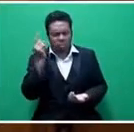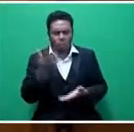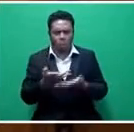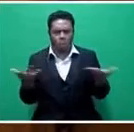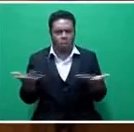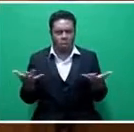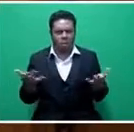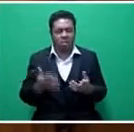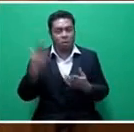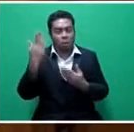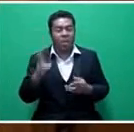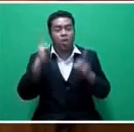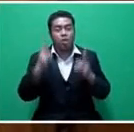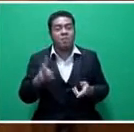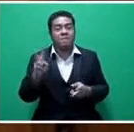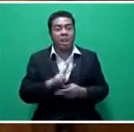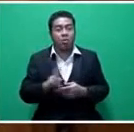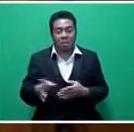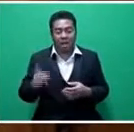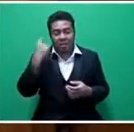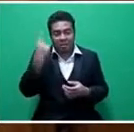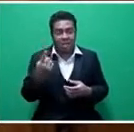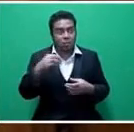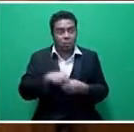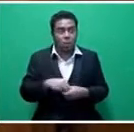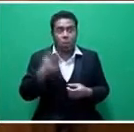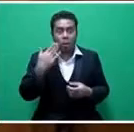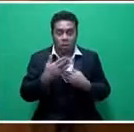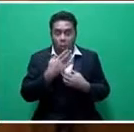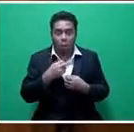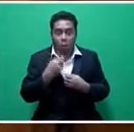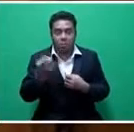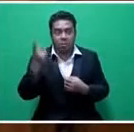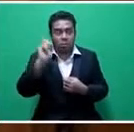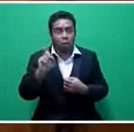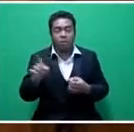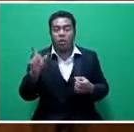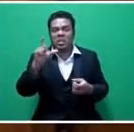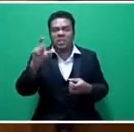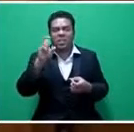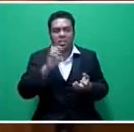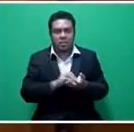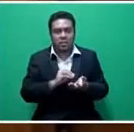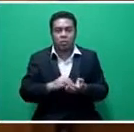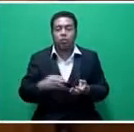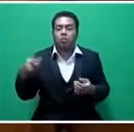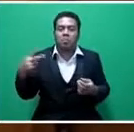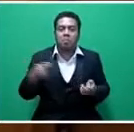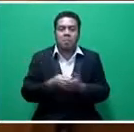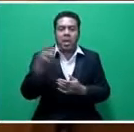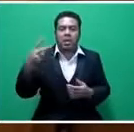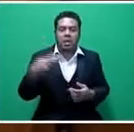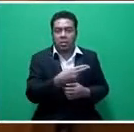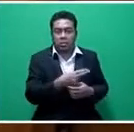where Honourable Prasad's human values, understanding and compassion were when he openly called for civil servants to get a pay cut in Fiji Times and on